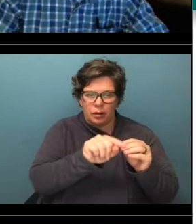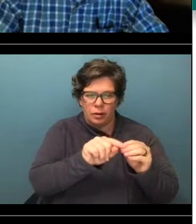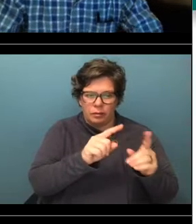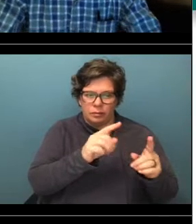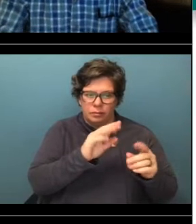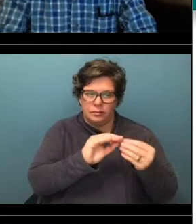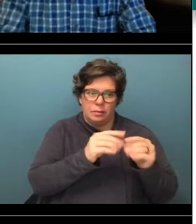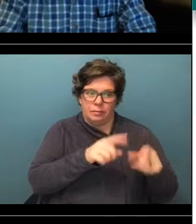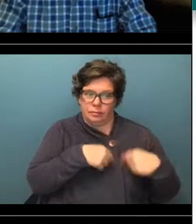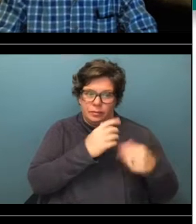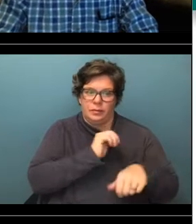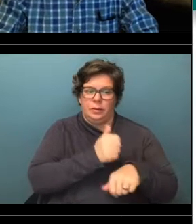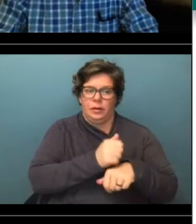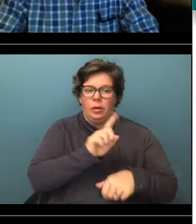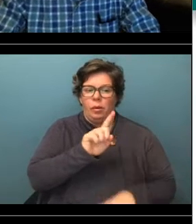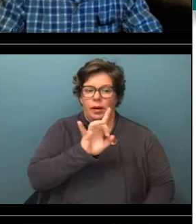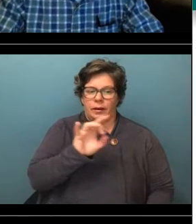forever, the